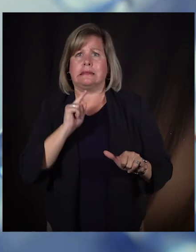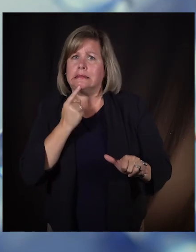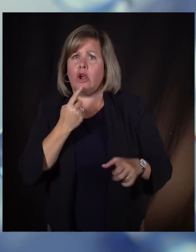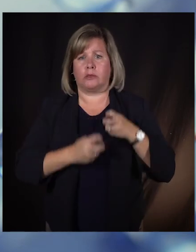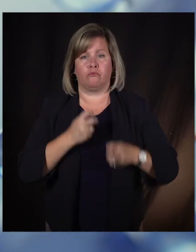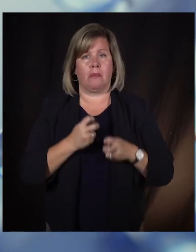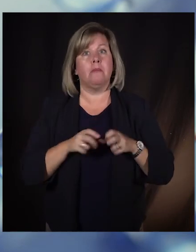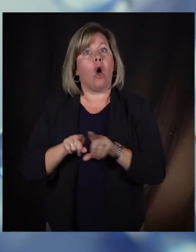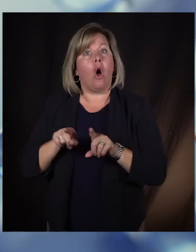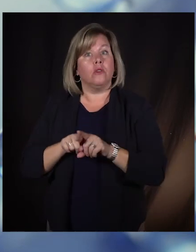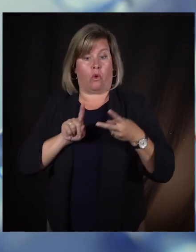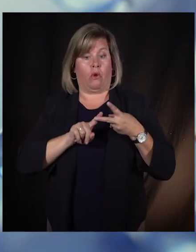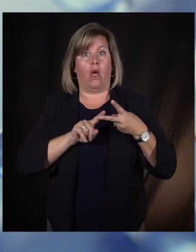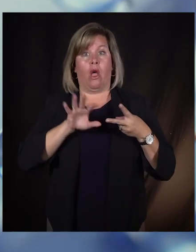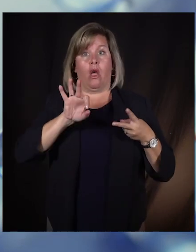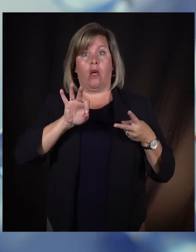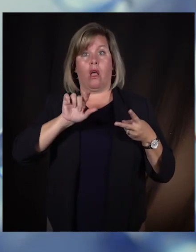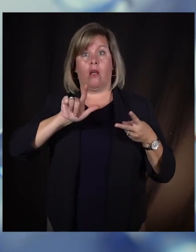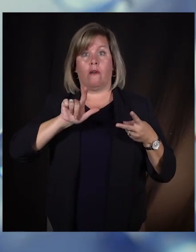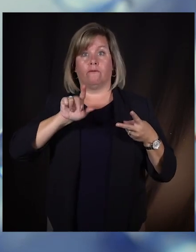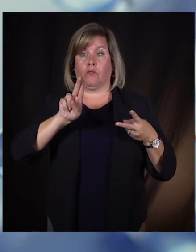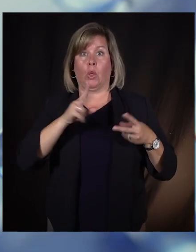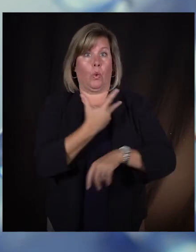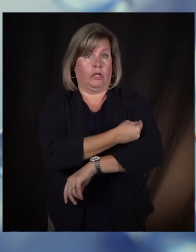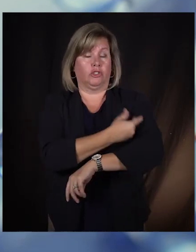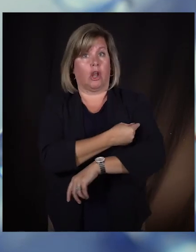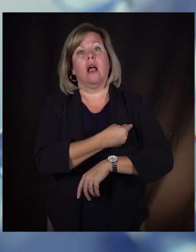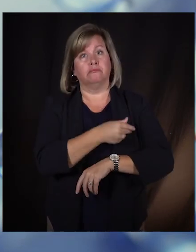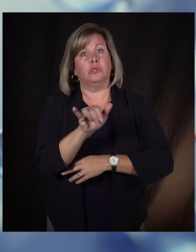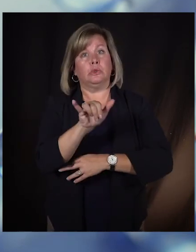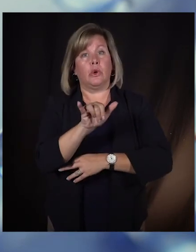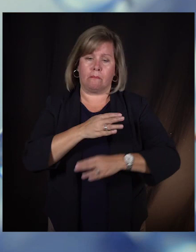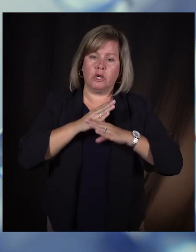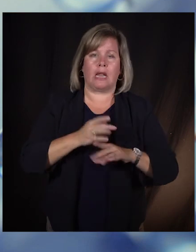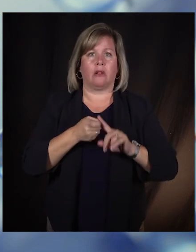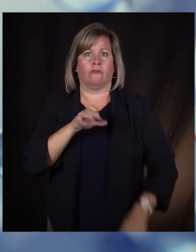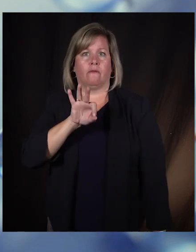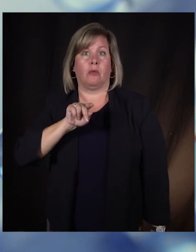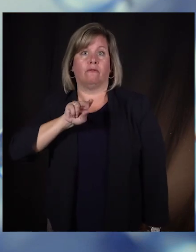too. We want people to protect themselves from influenza as well. Thank you and have a great day.